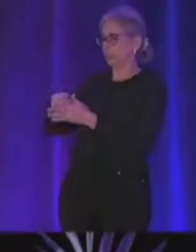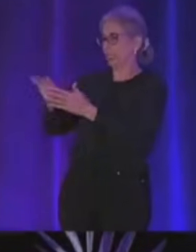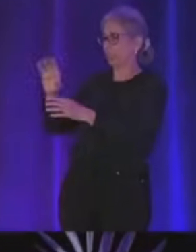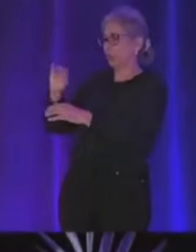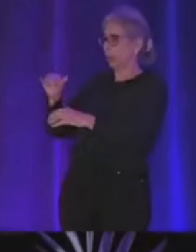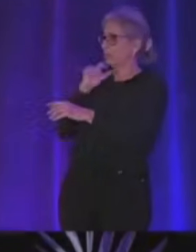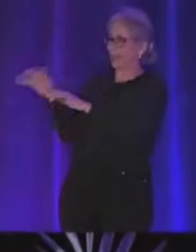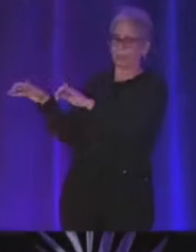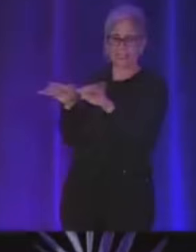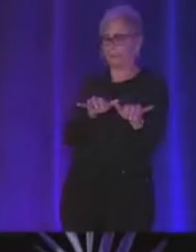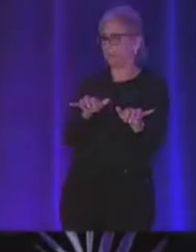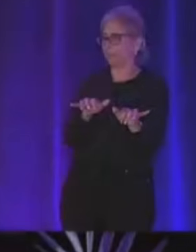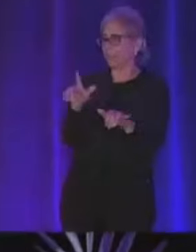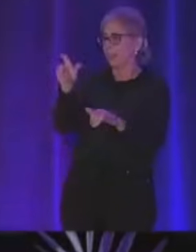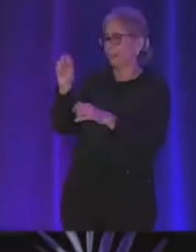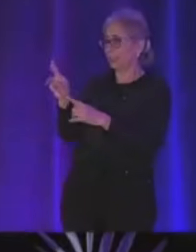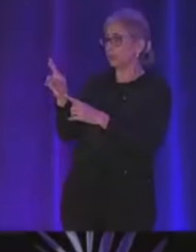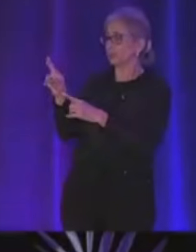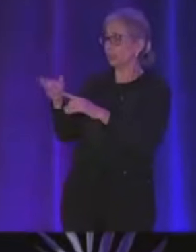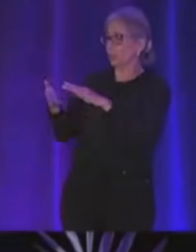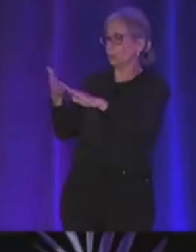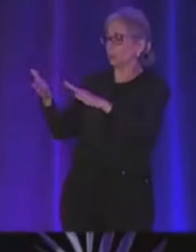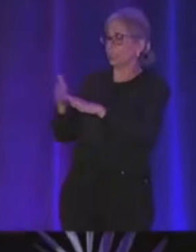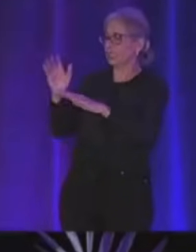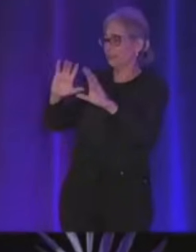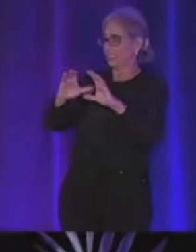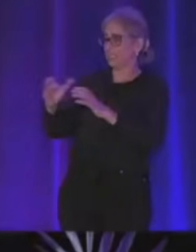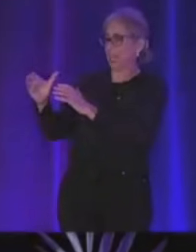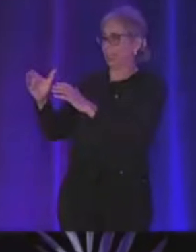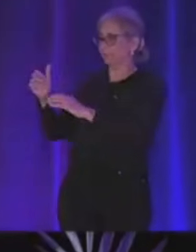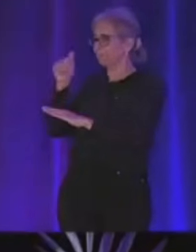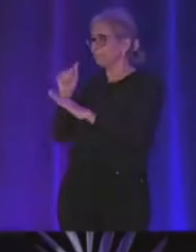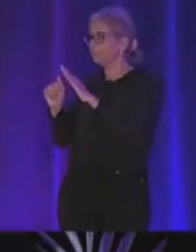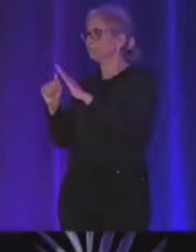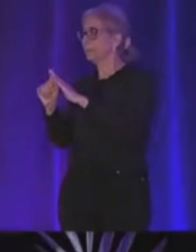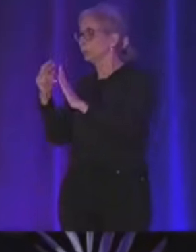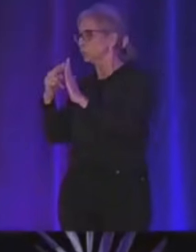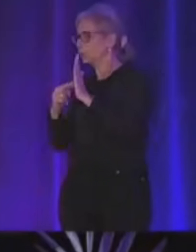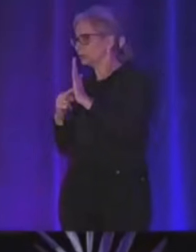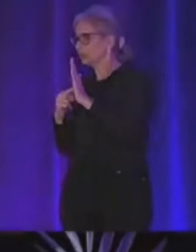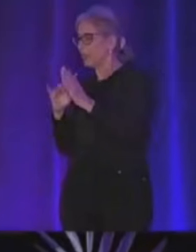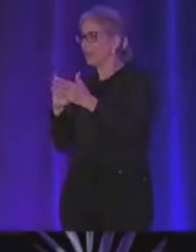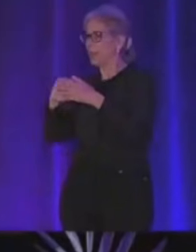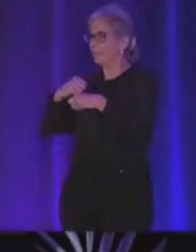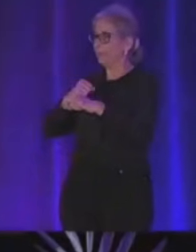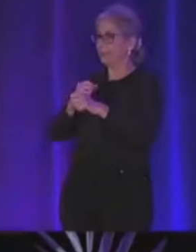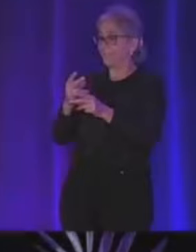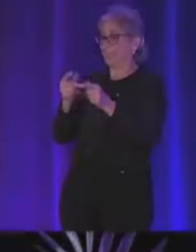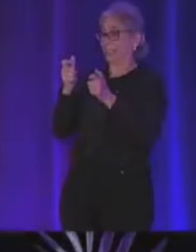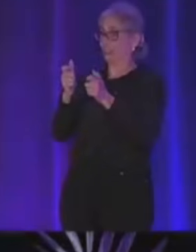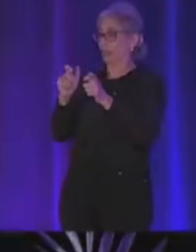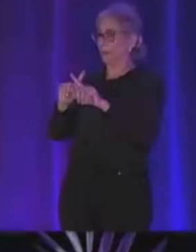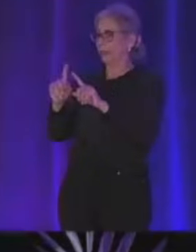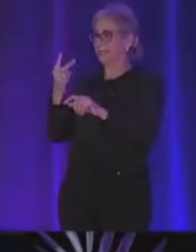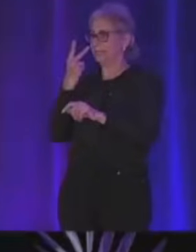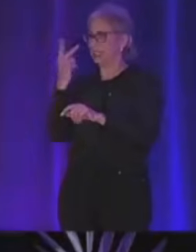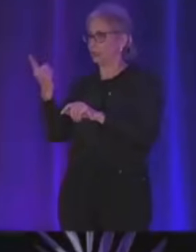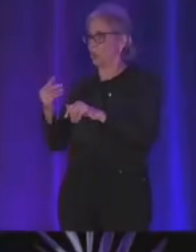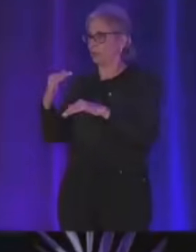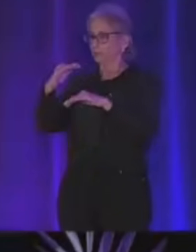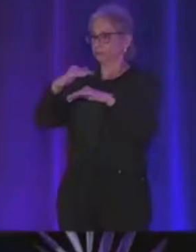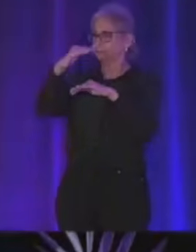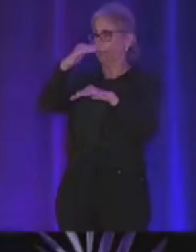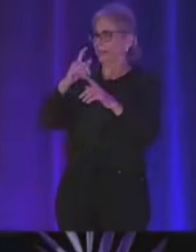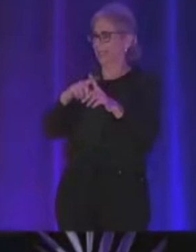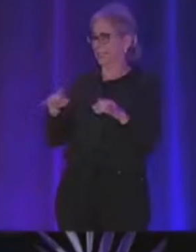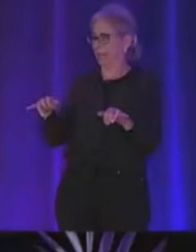same. A linter is a thing that runs a set of discretely configurable rules, which makes it faster, but it only sees one file at a time. It's